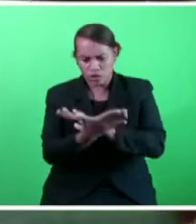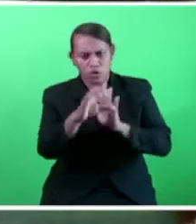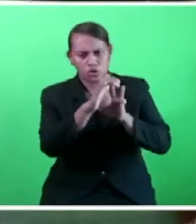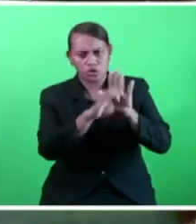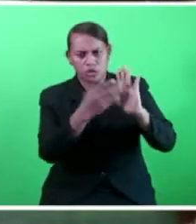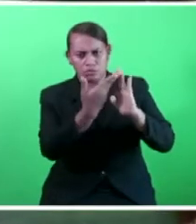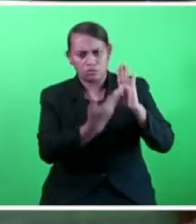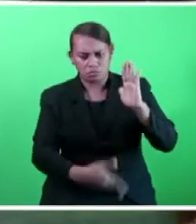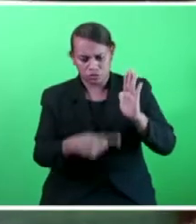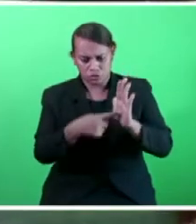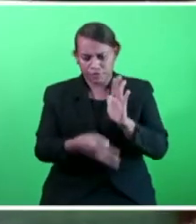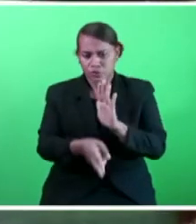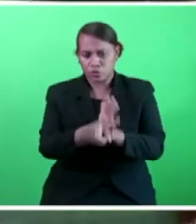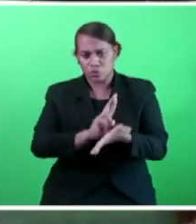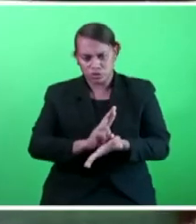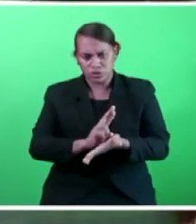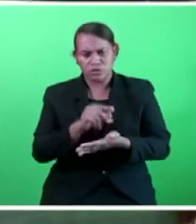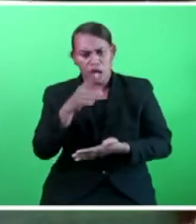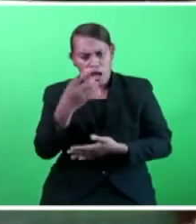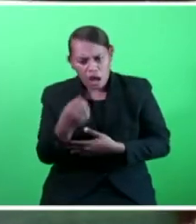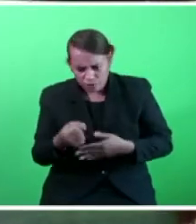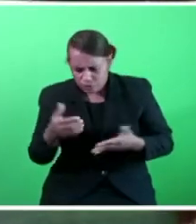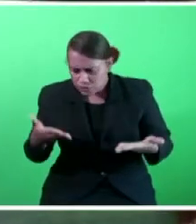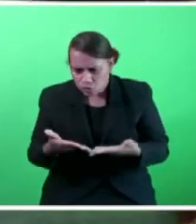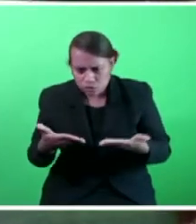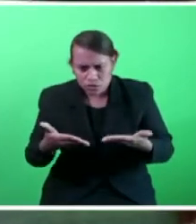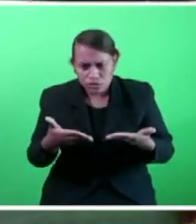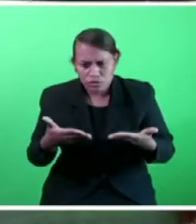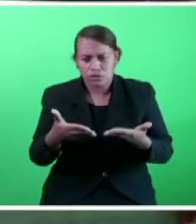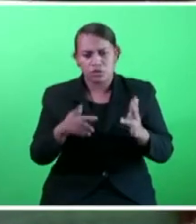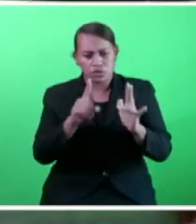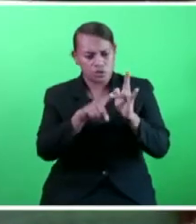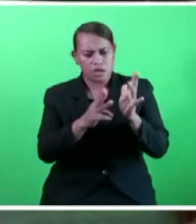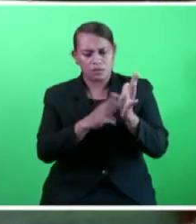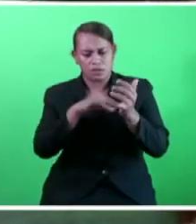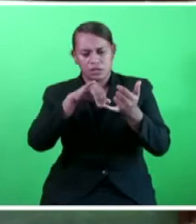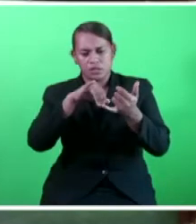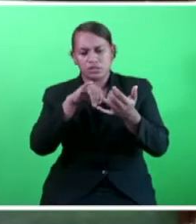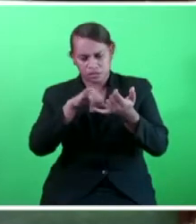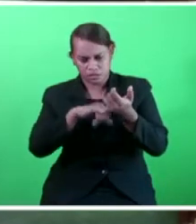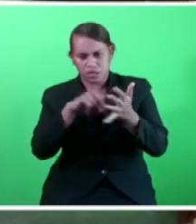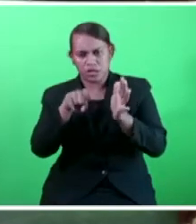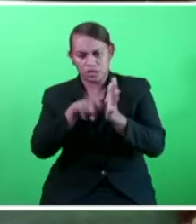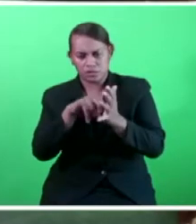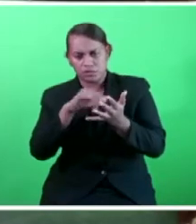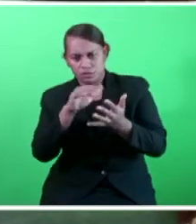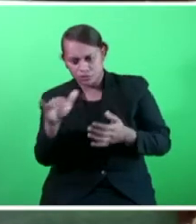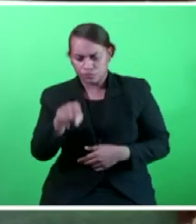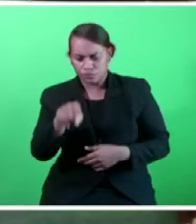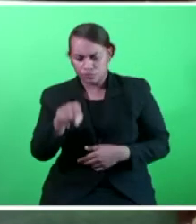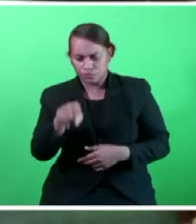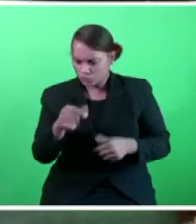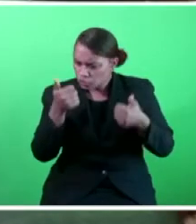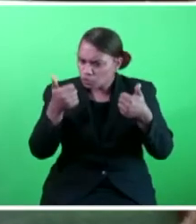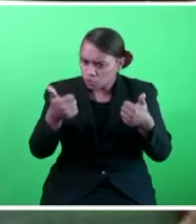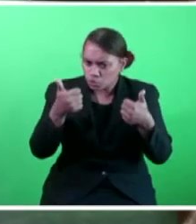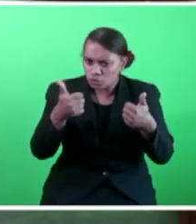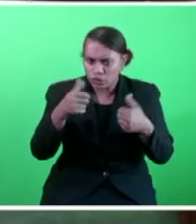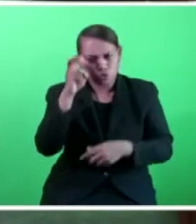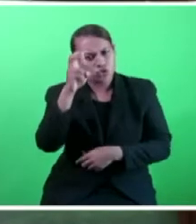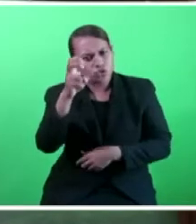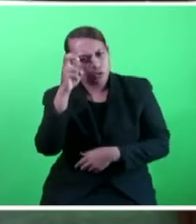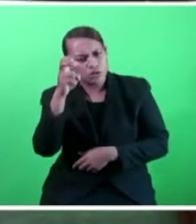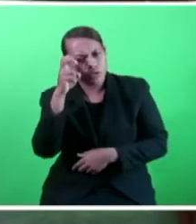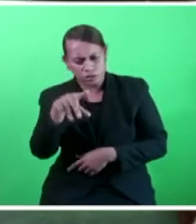introduction of OMRS was having a positive effect and was leading to greater efficiency in recruitment and selection processes, with vacancies